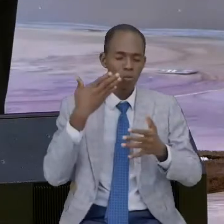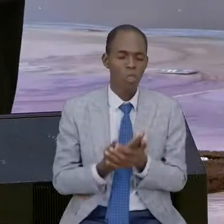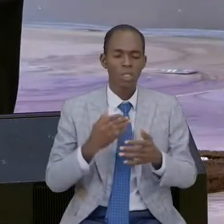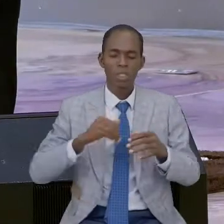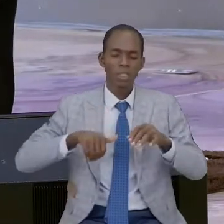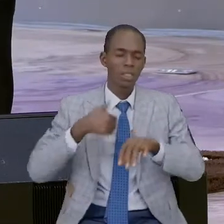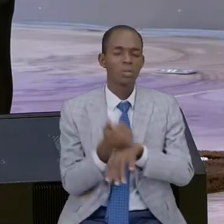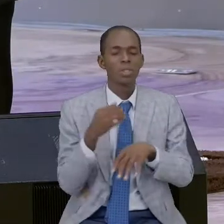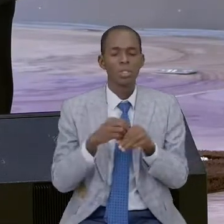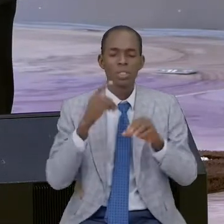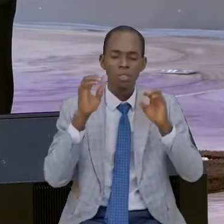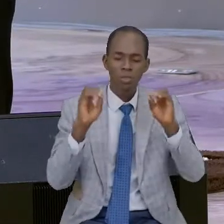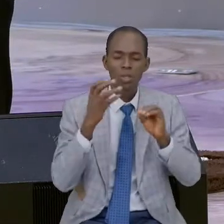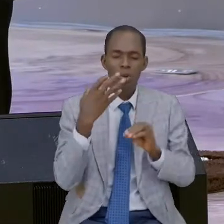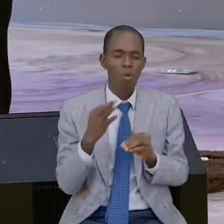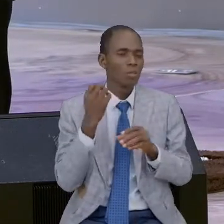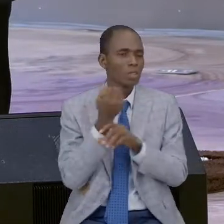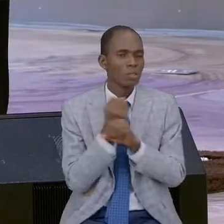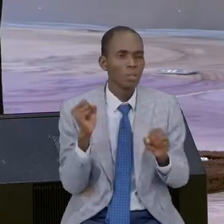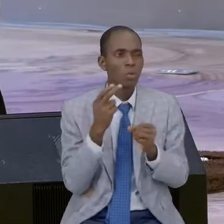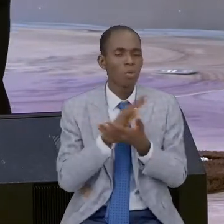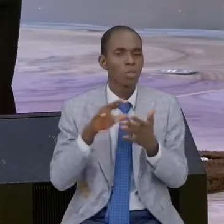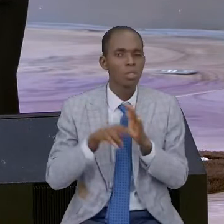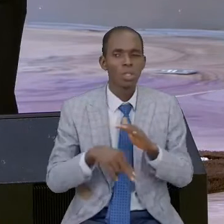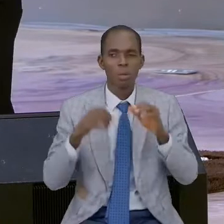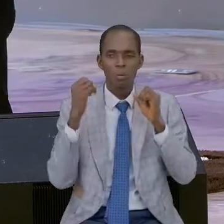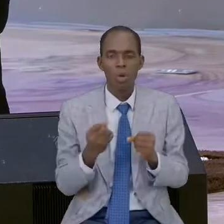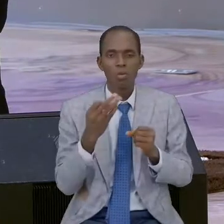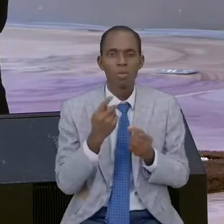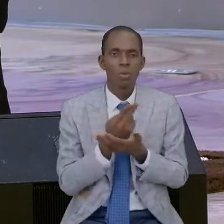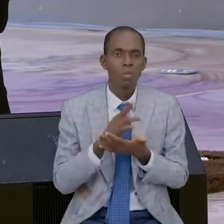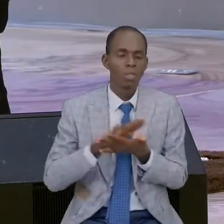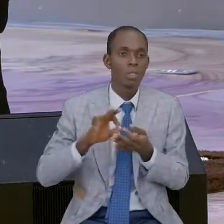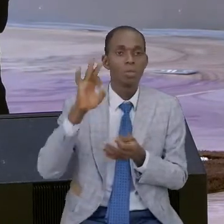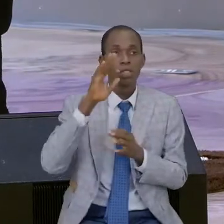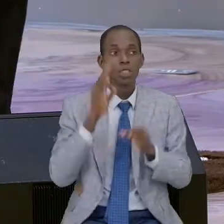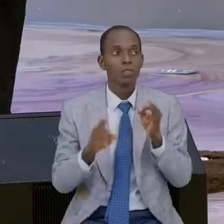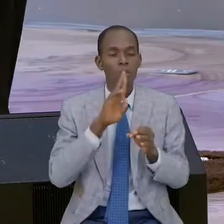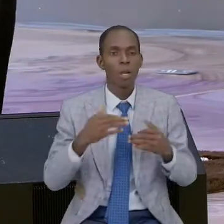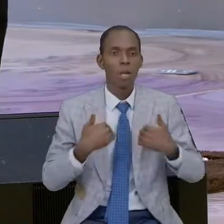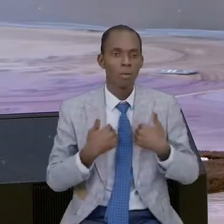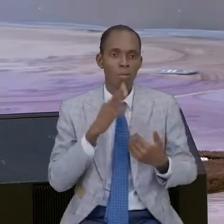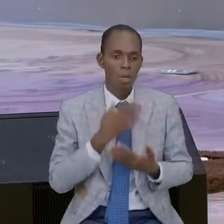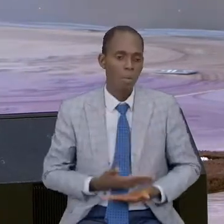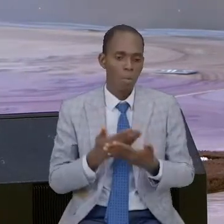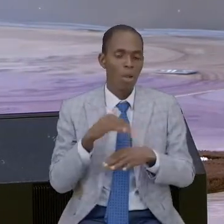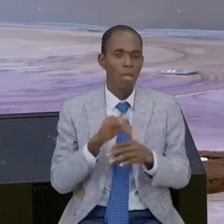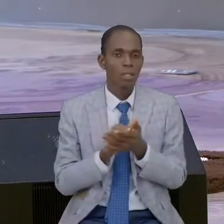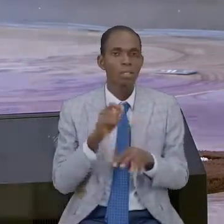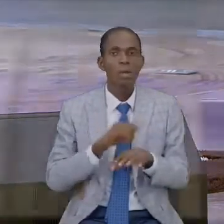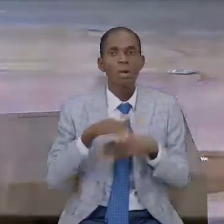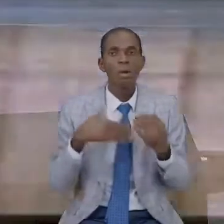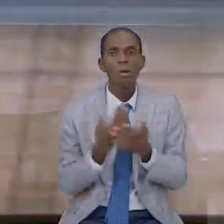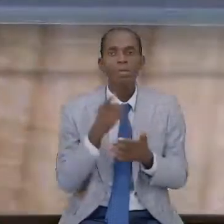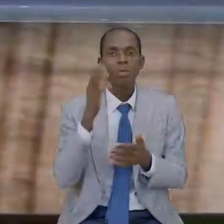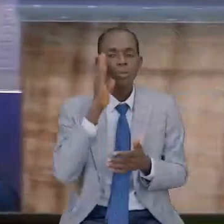doctrine of salvation, doctrine of holiness, and the doctrine of the power of the Holy Ghost. If you had been born at that time, all you'll be doing,